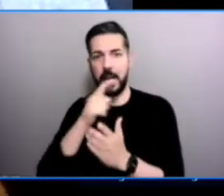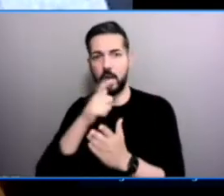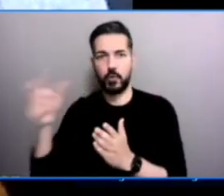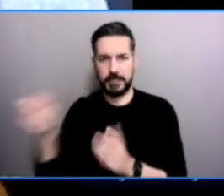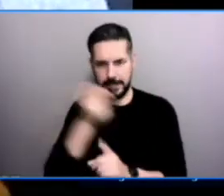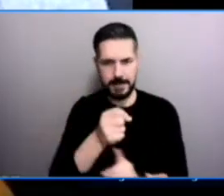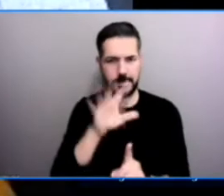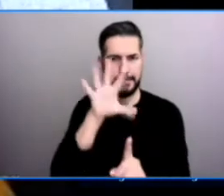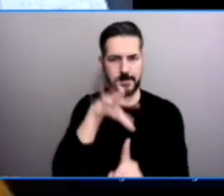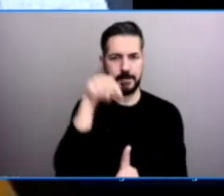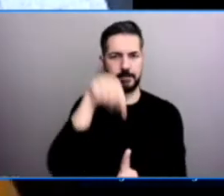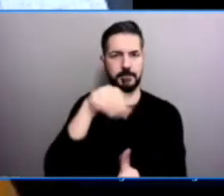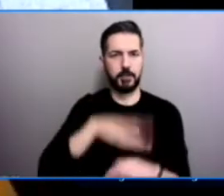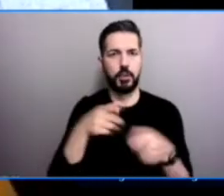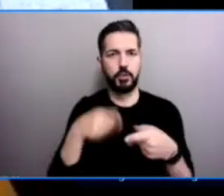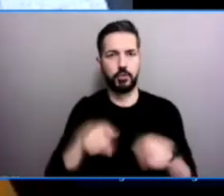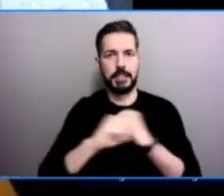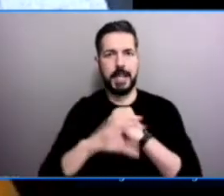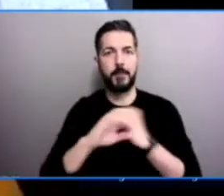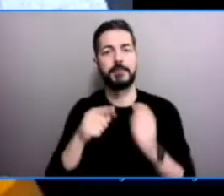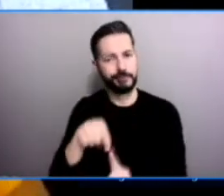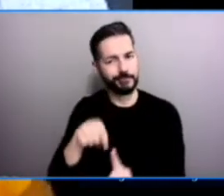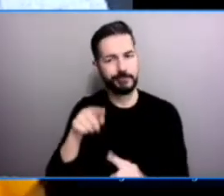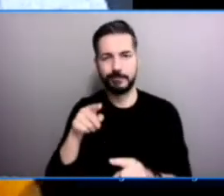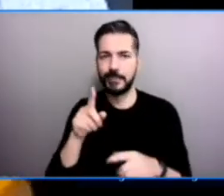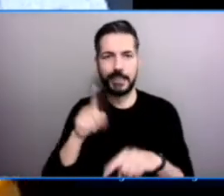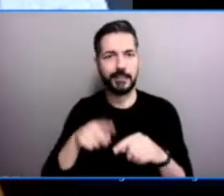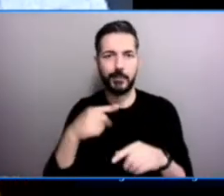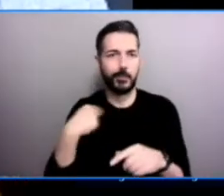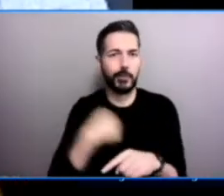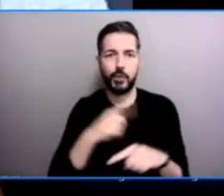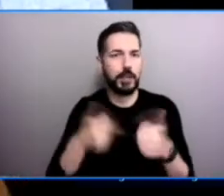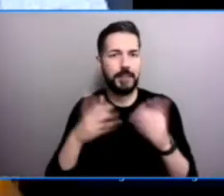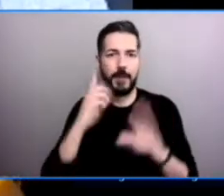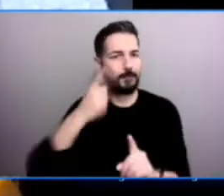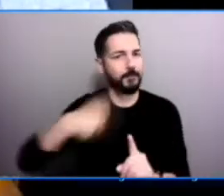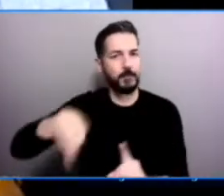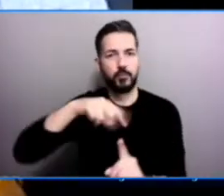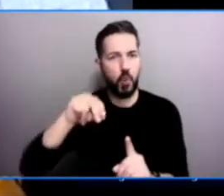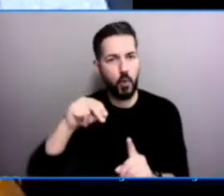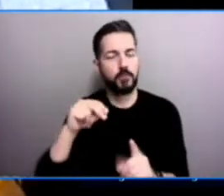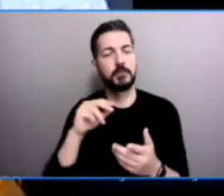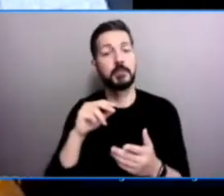white supremacy in our everyday lives and in the background of what was going on